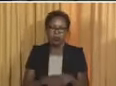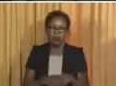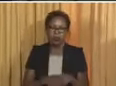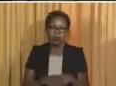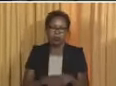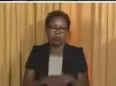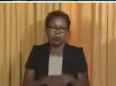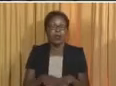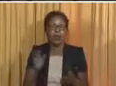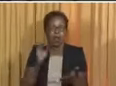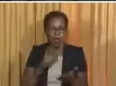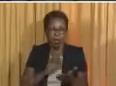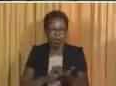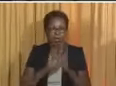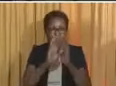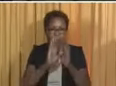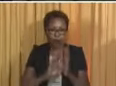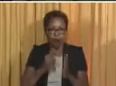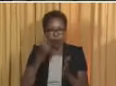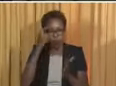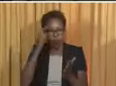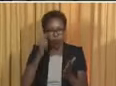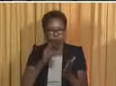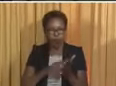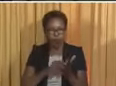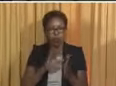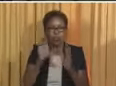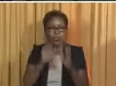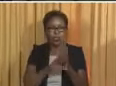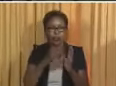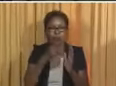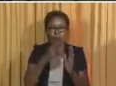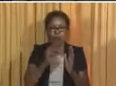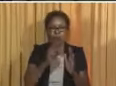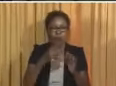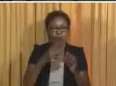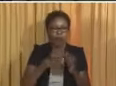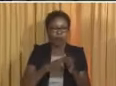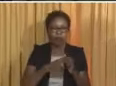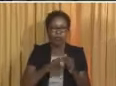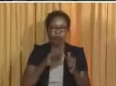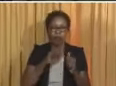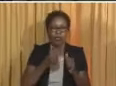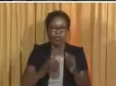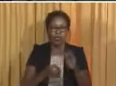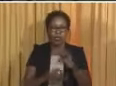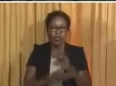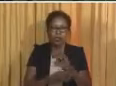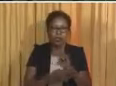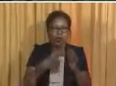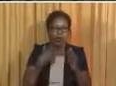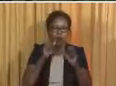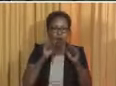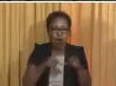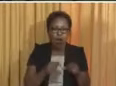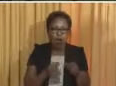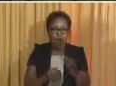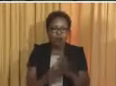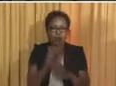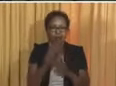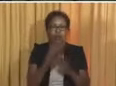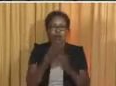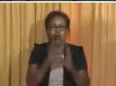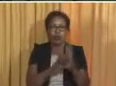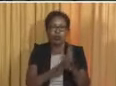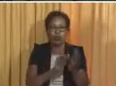It is important to note also that Section 257 does not in any way specify who may move a constitutional amendment process by